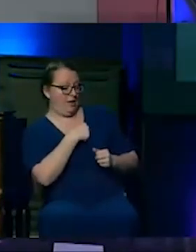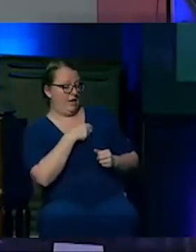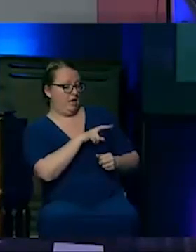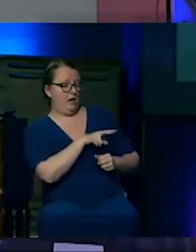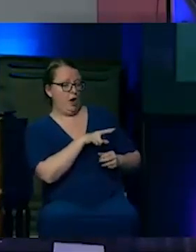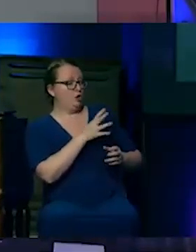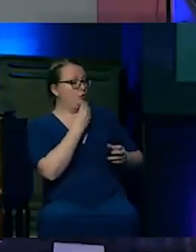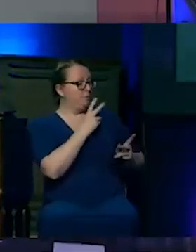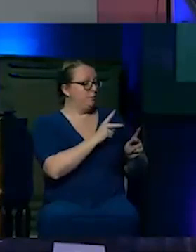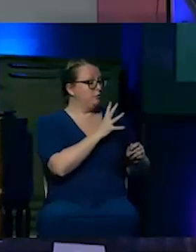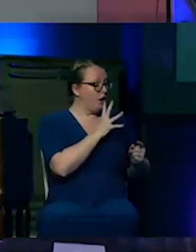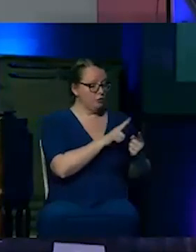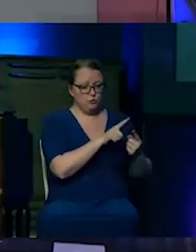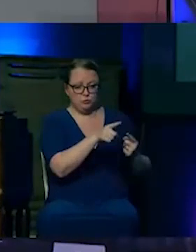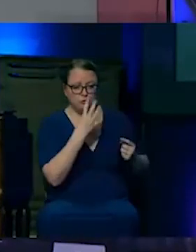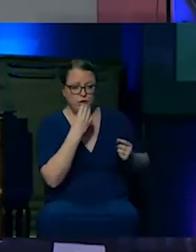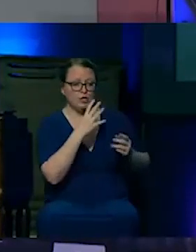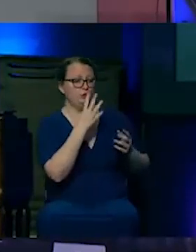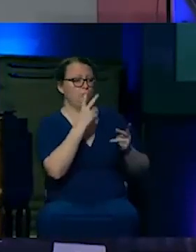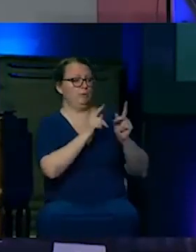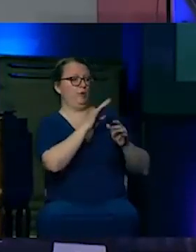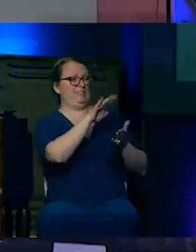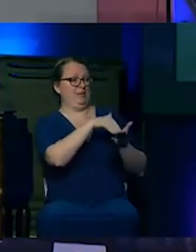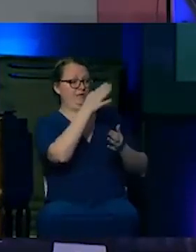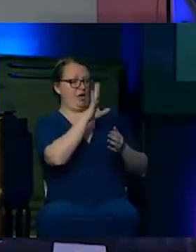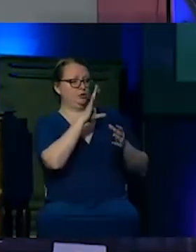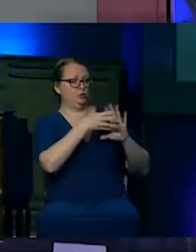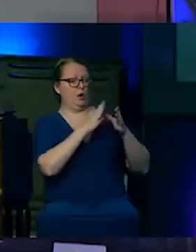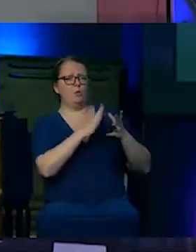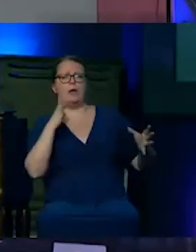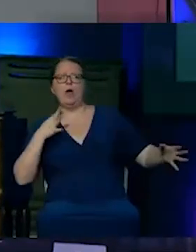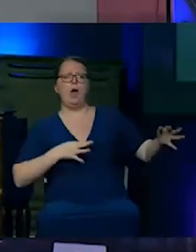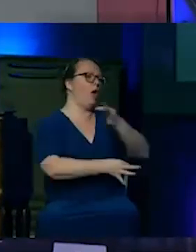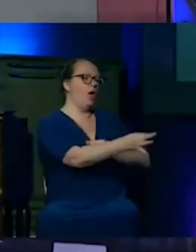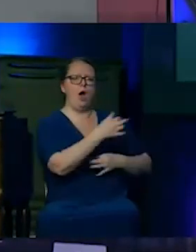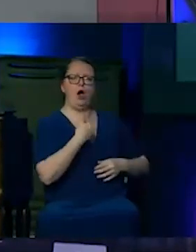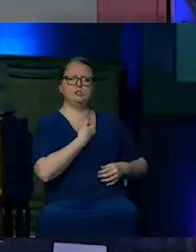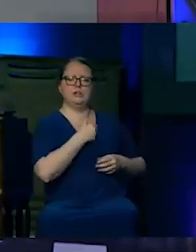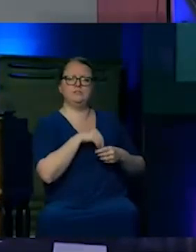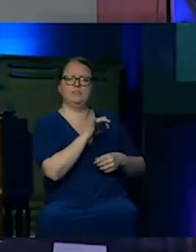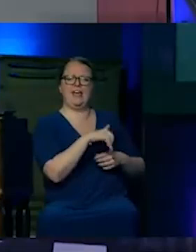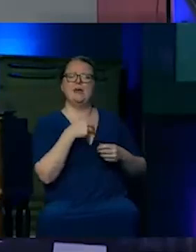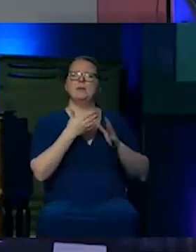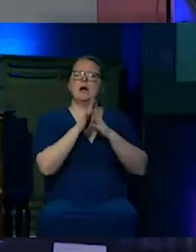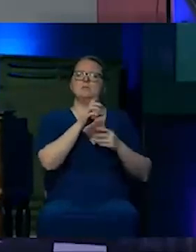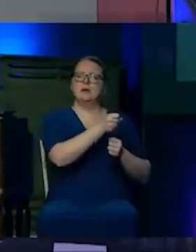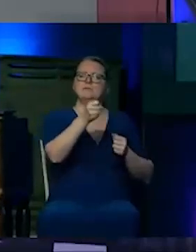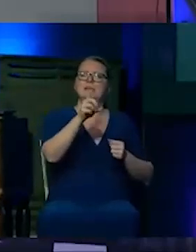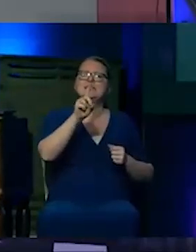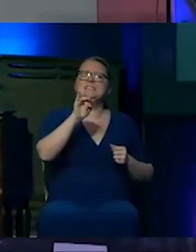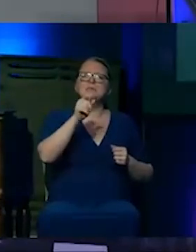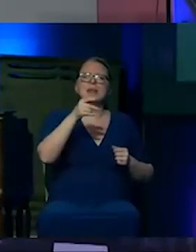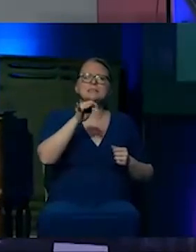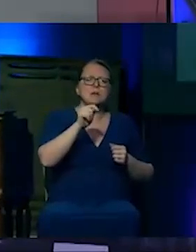people as part of the center of God's story and put ourselves in it and said, this is a displacement. So like when we read the Old Testament, we're like, oh,